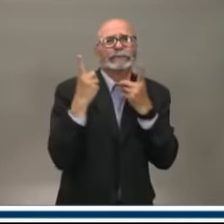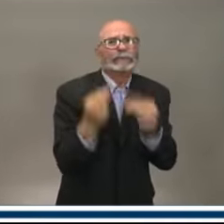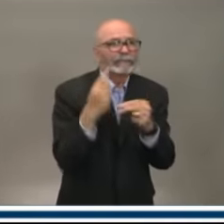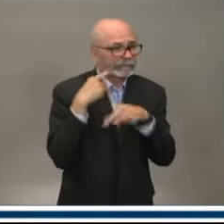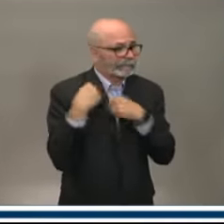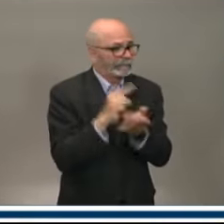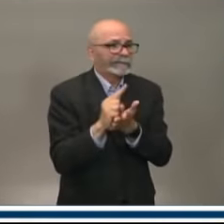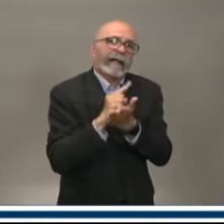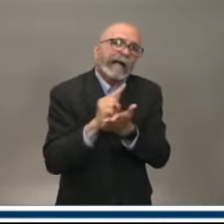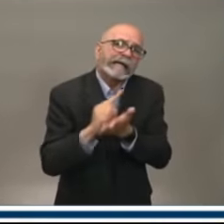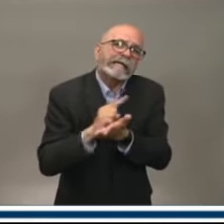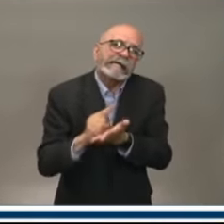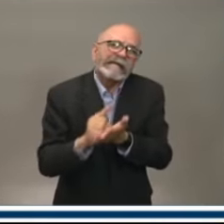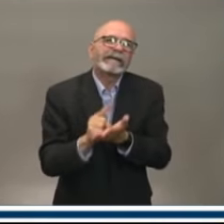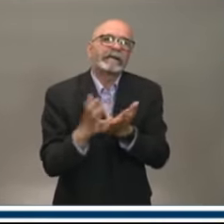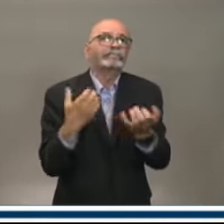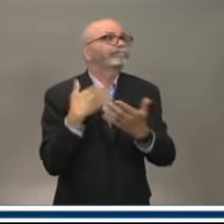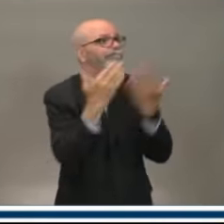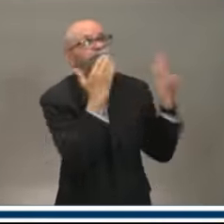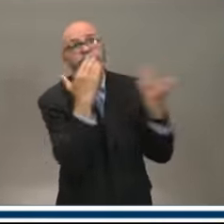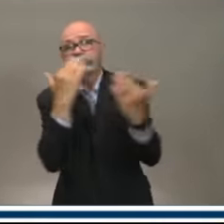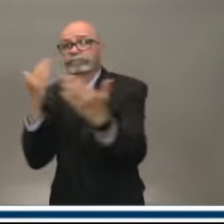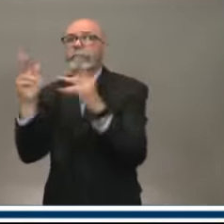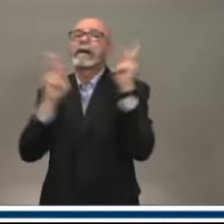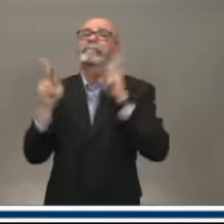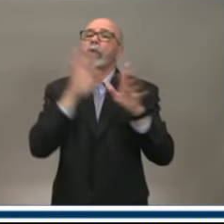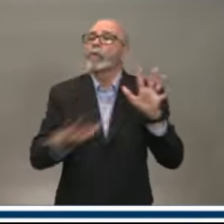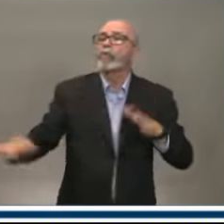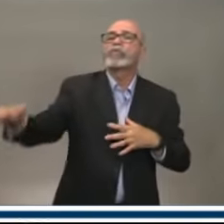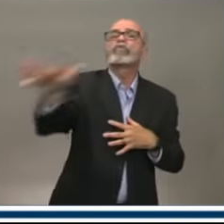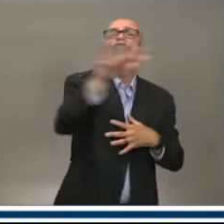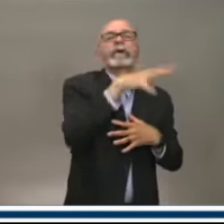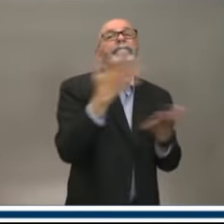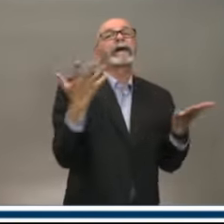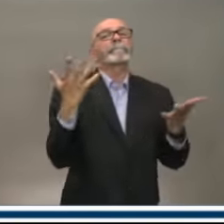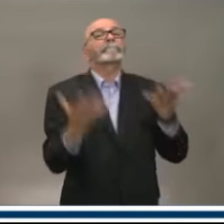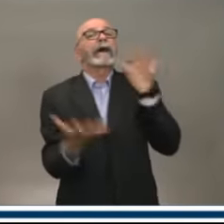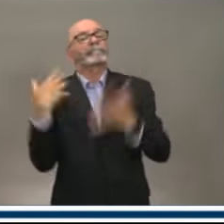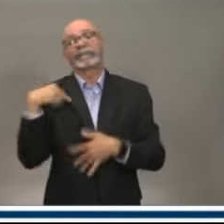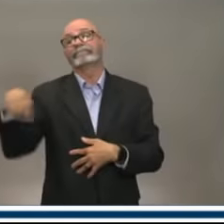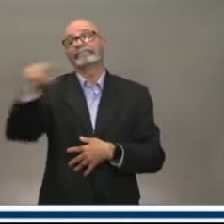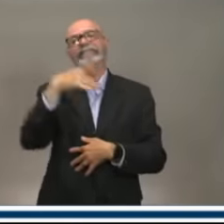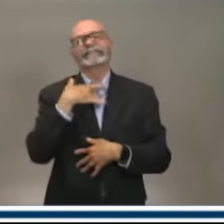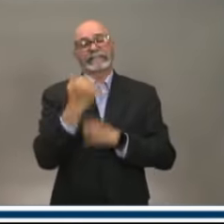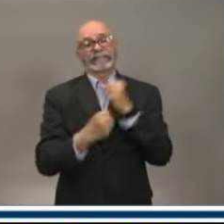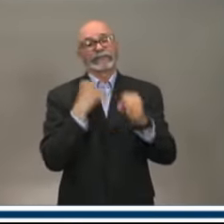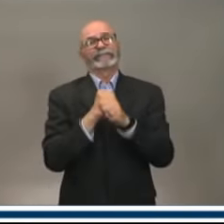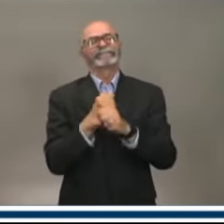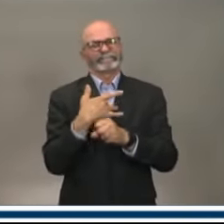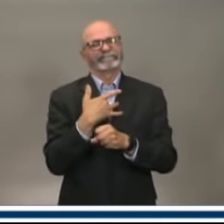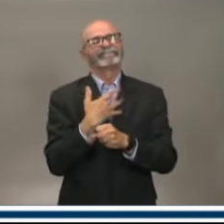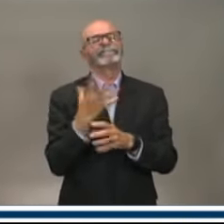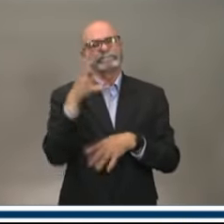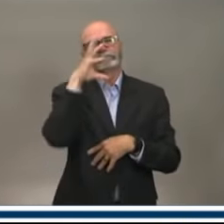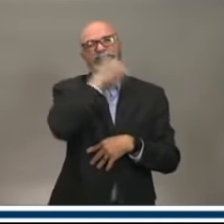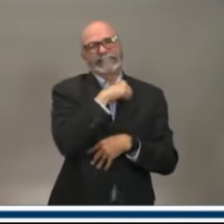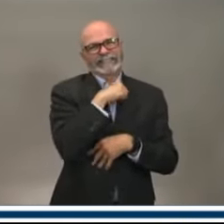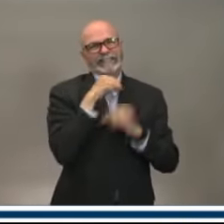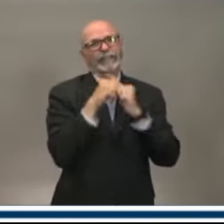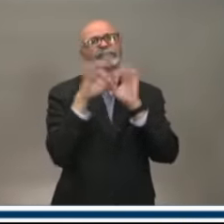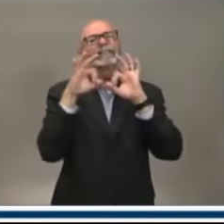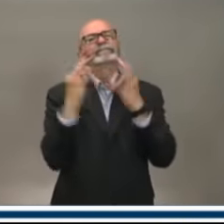want to give a big thank you to the mothers who may miss Mother's Day with their families and loved ones because they are responding